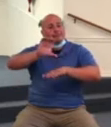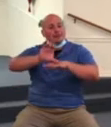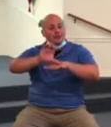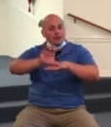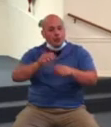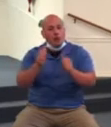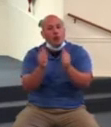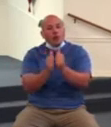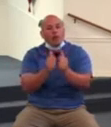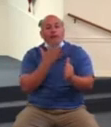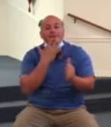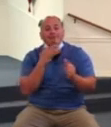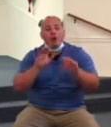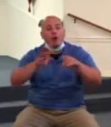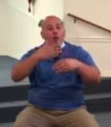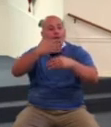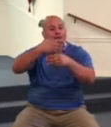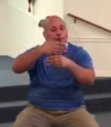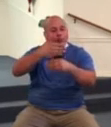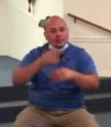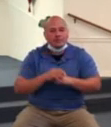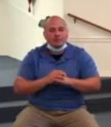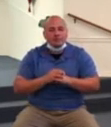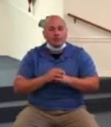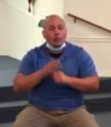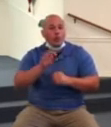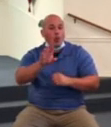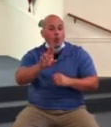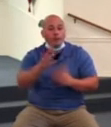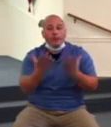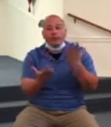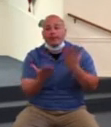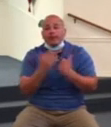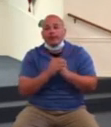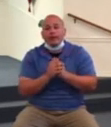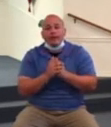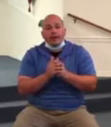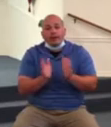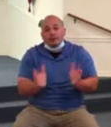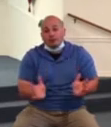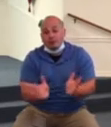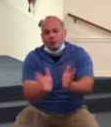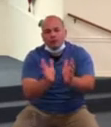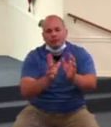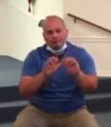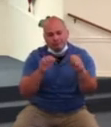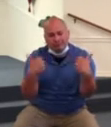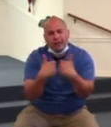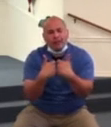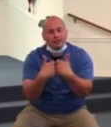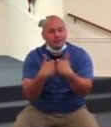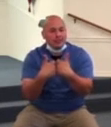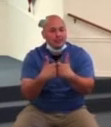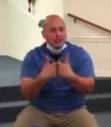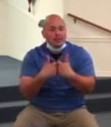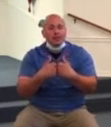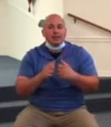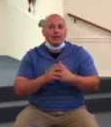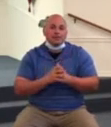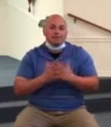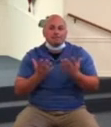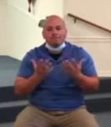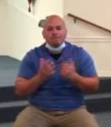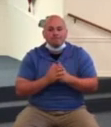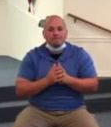grateful for an encouraging or challenging message from God's Word delivered in a beautiful Southern accent.